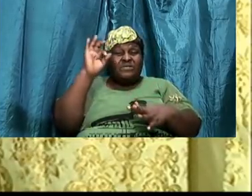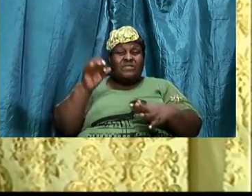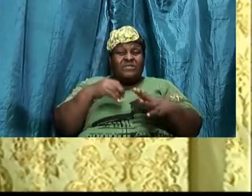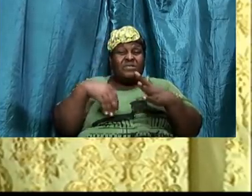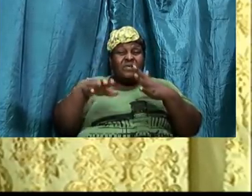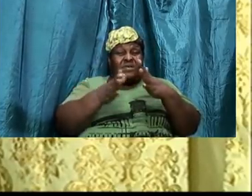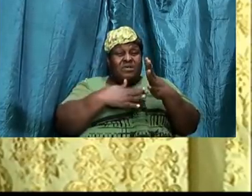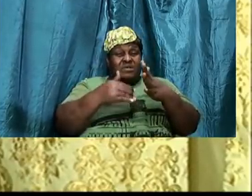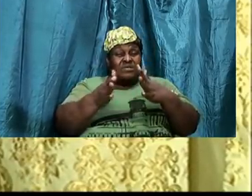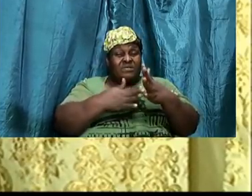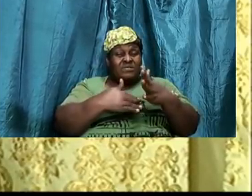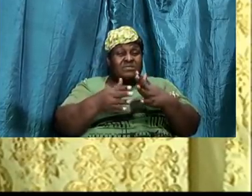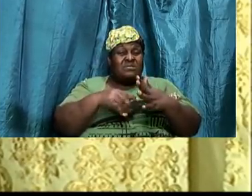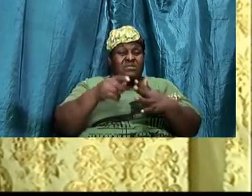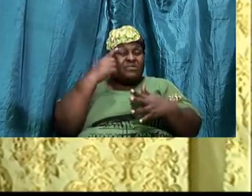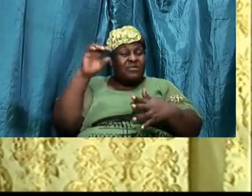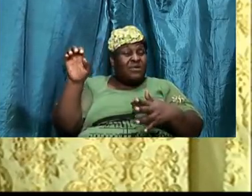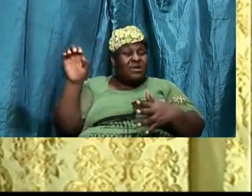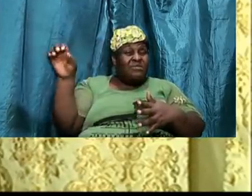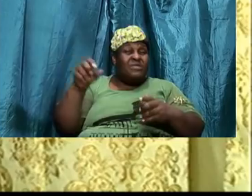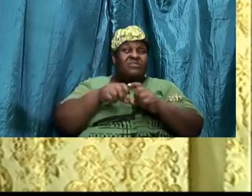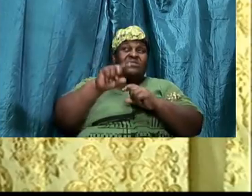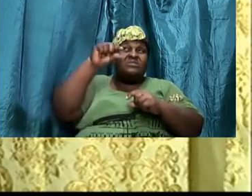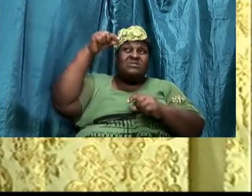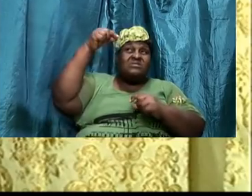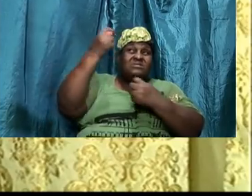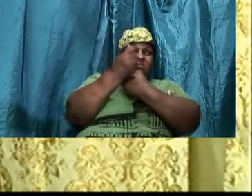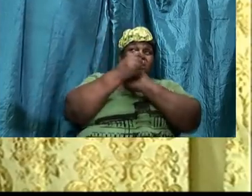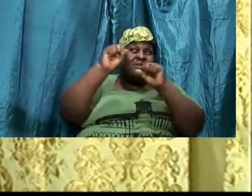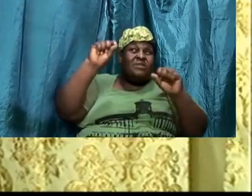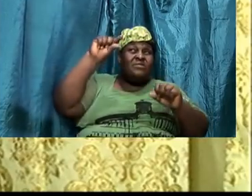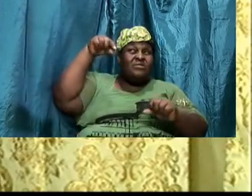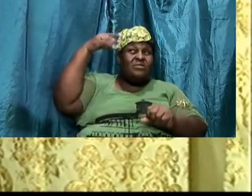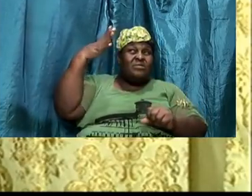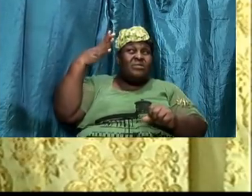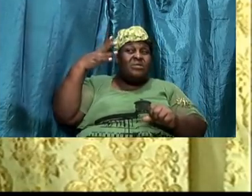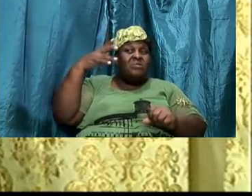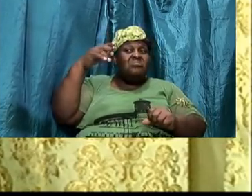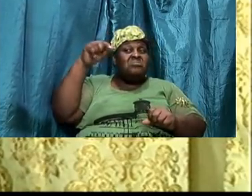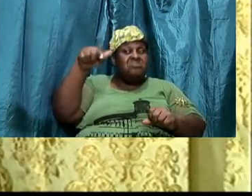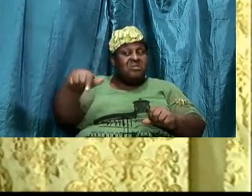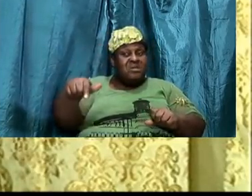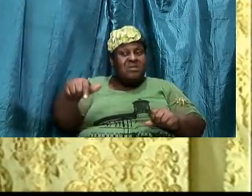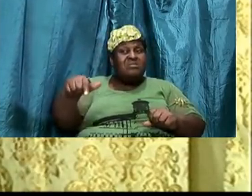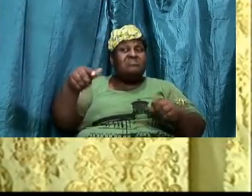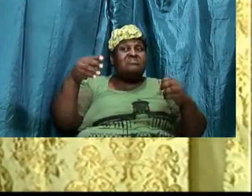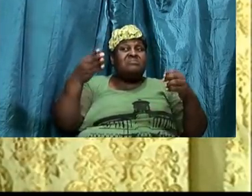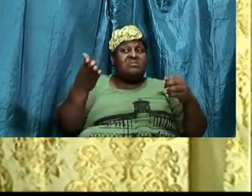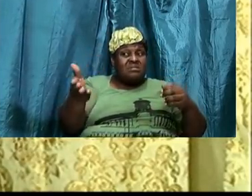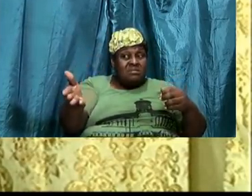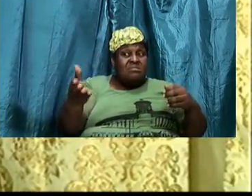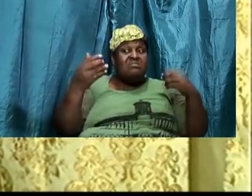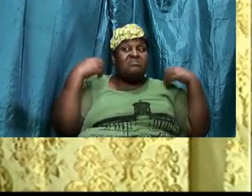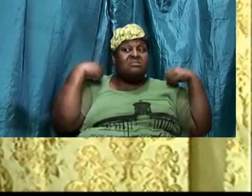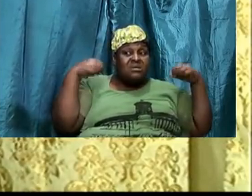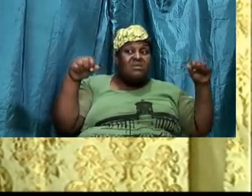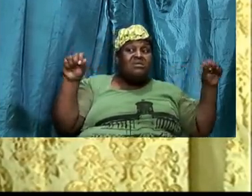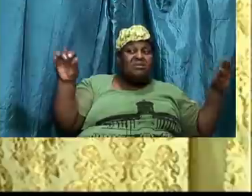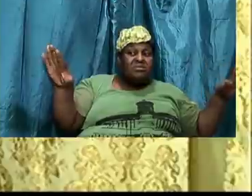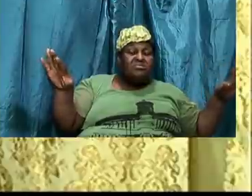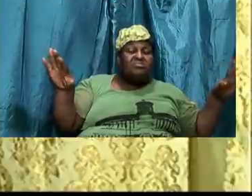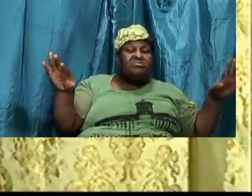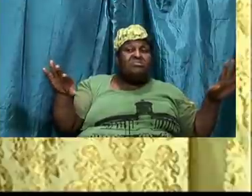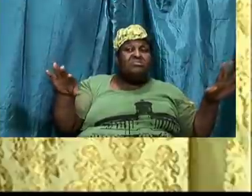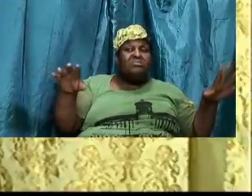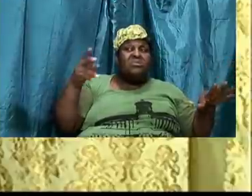to get there to see the Lord. But these angels that saw the Lord, that were in the presence of God, this